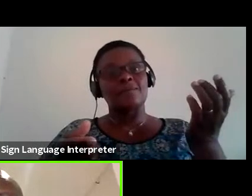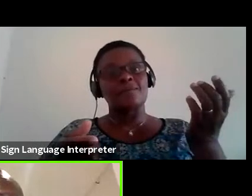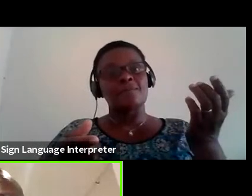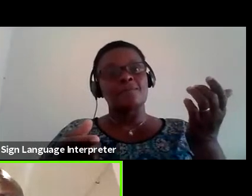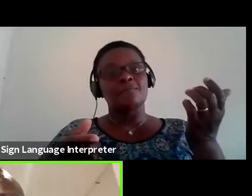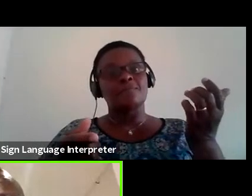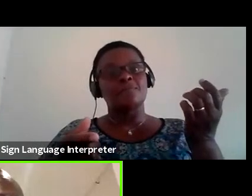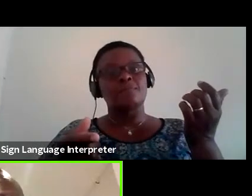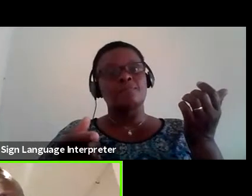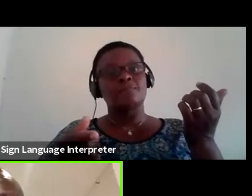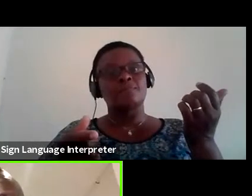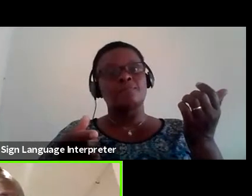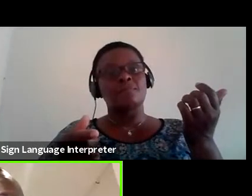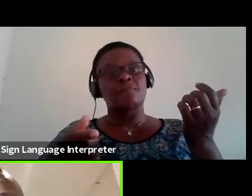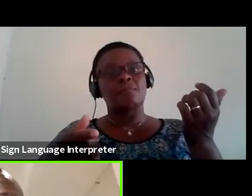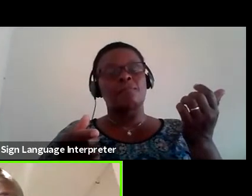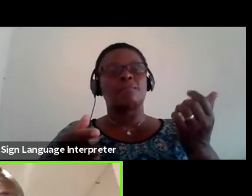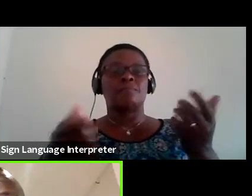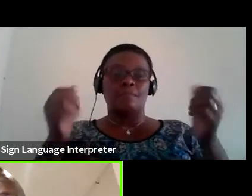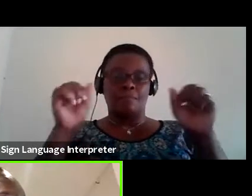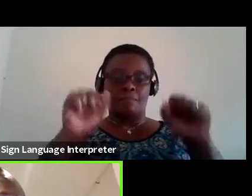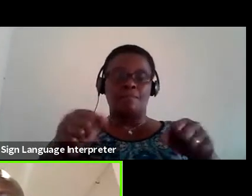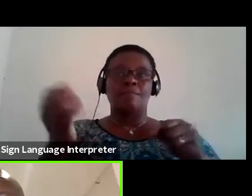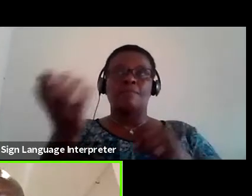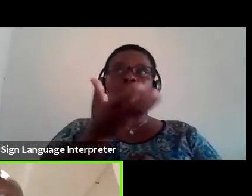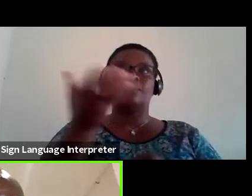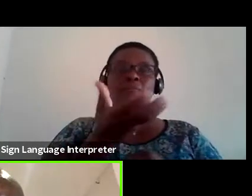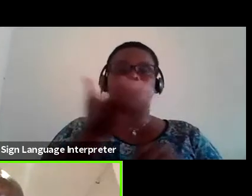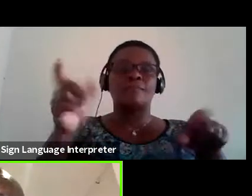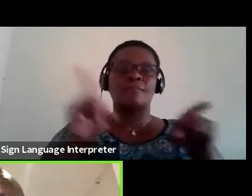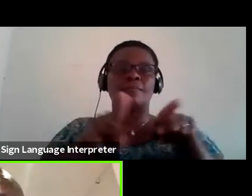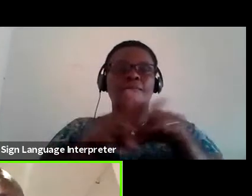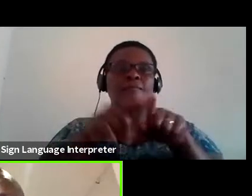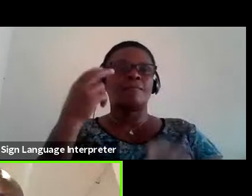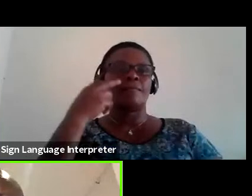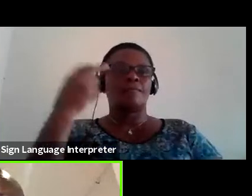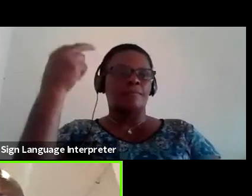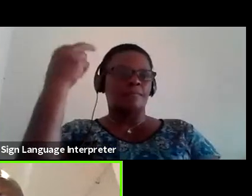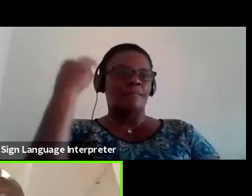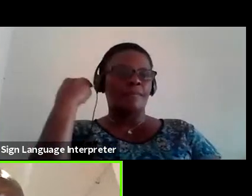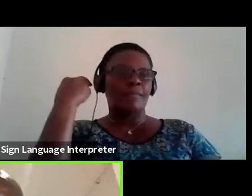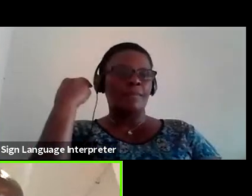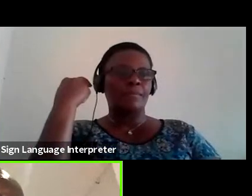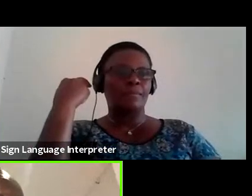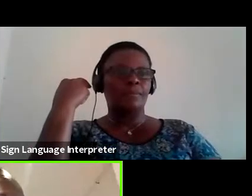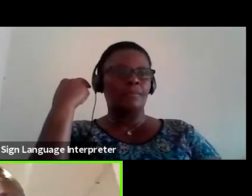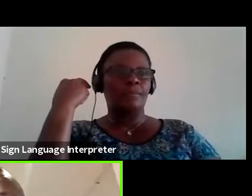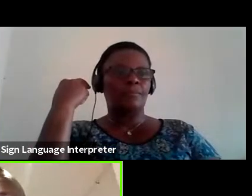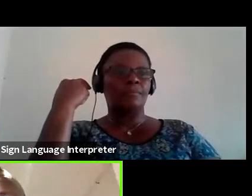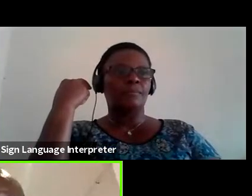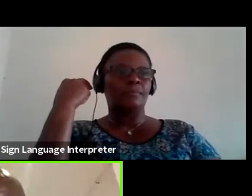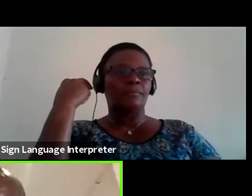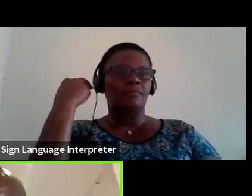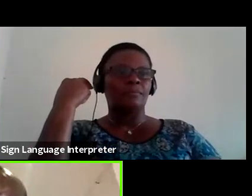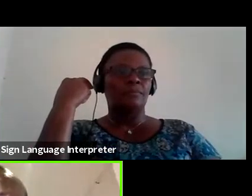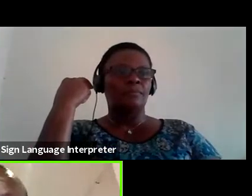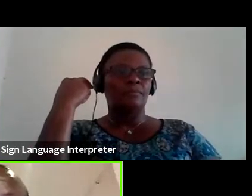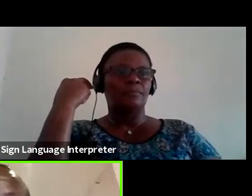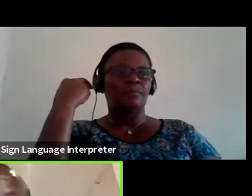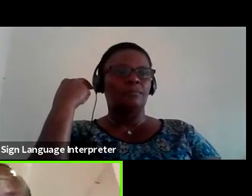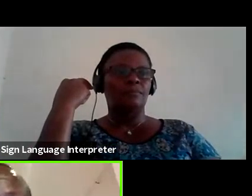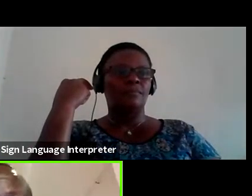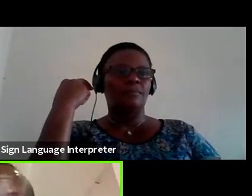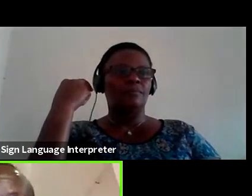to assess and review the nature and adverse effects that state surveillance was having on human rights defenders,